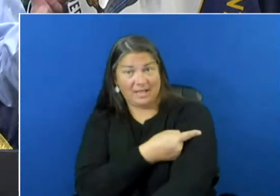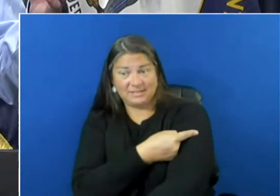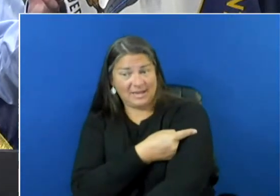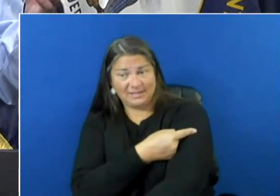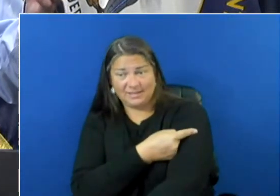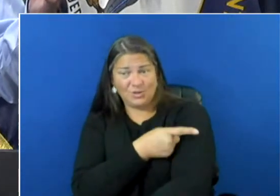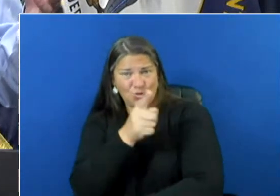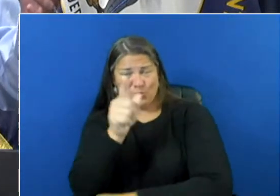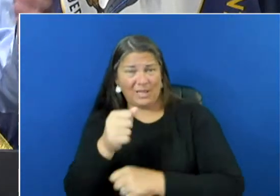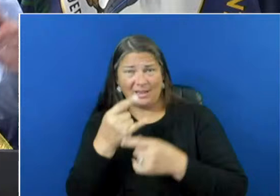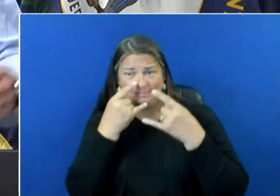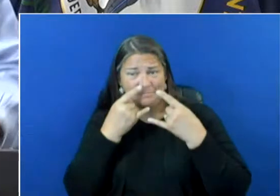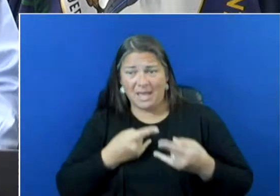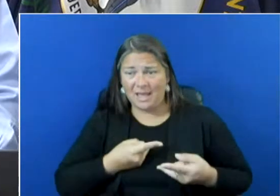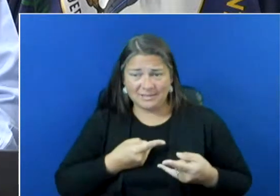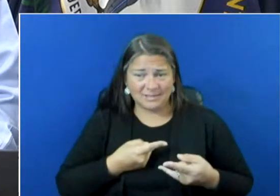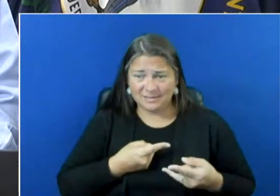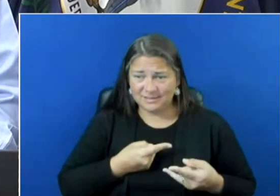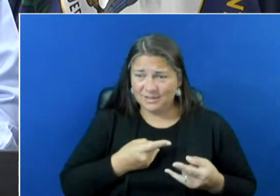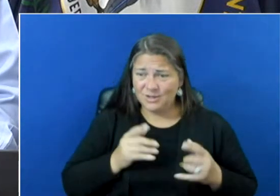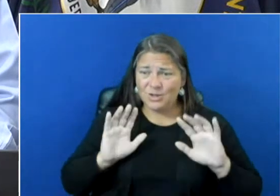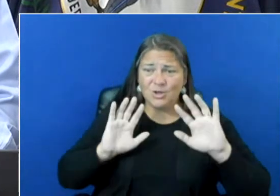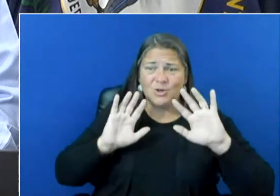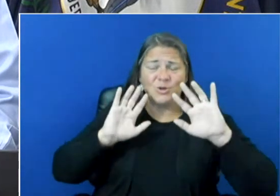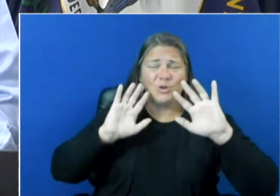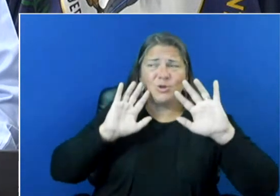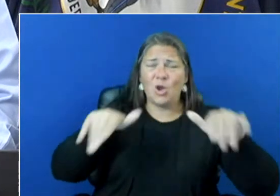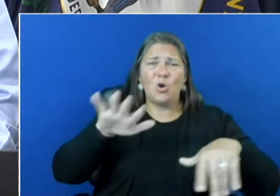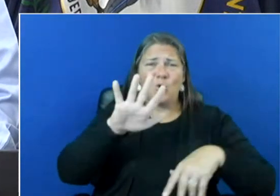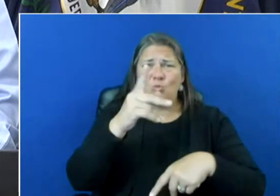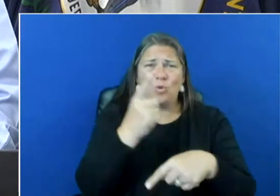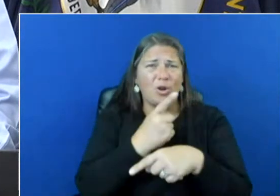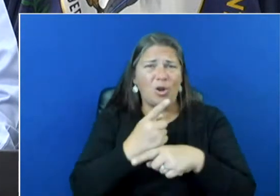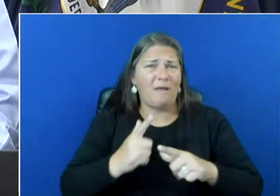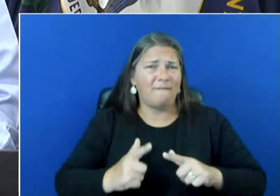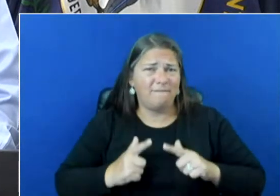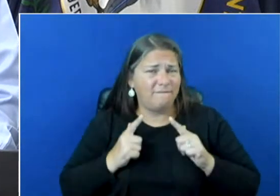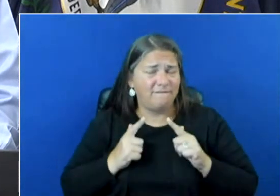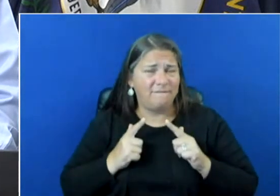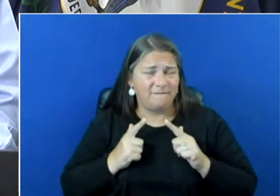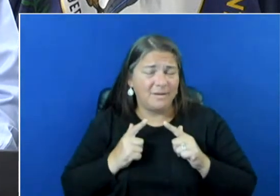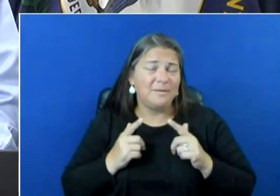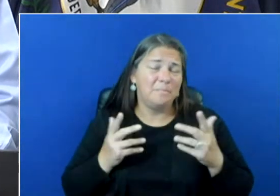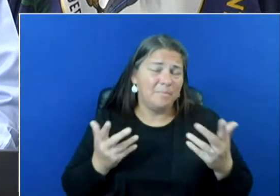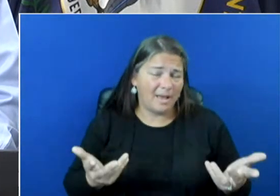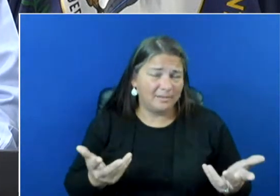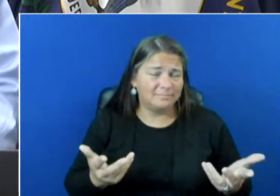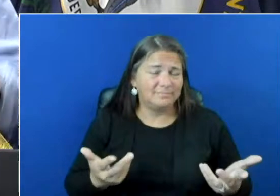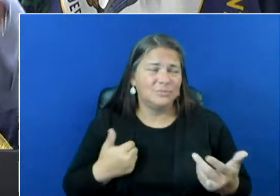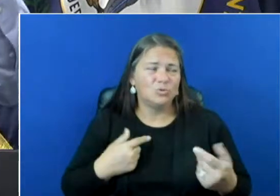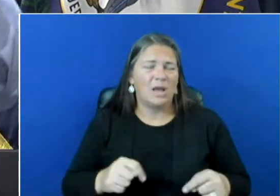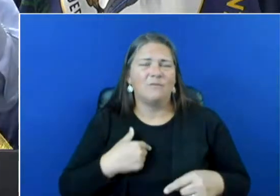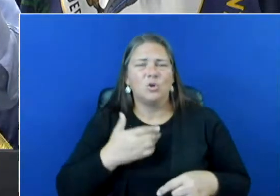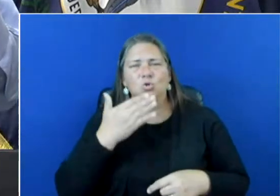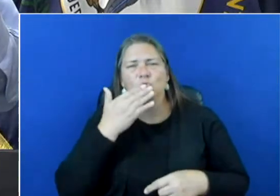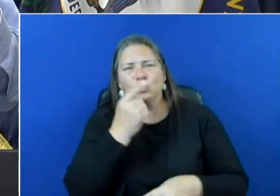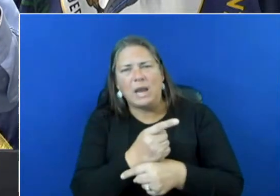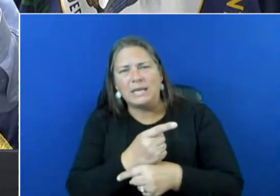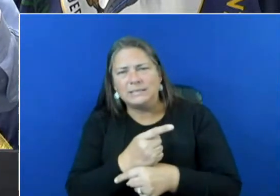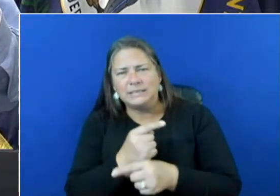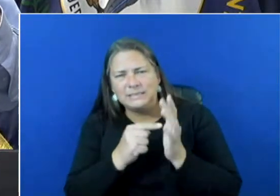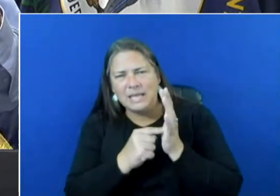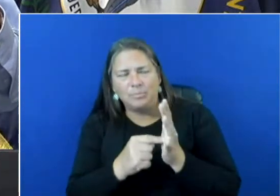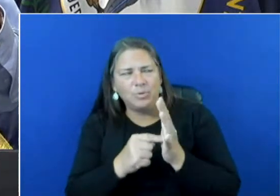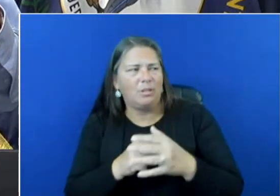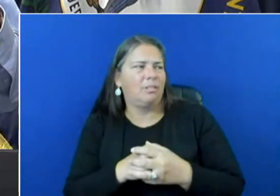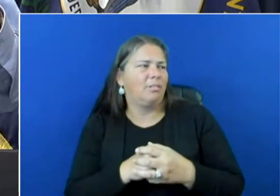masks and go back to our regular lives. But trying to set the right example in areas of high transmission, wearing a mask